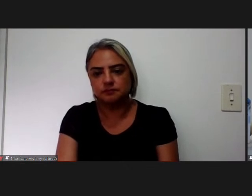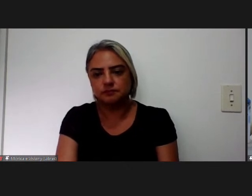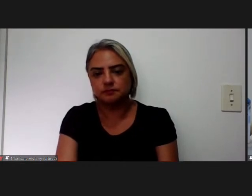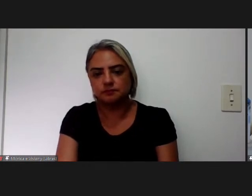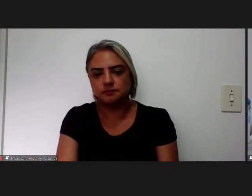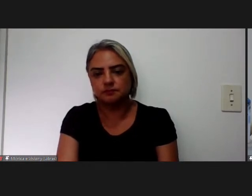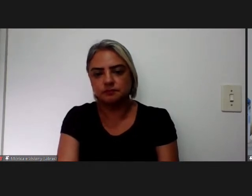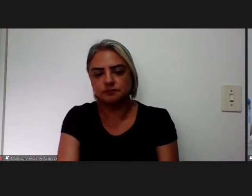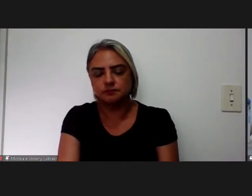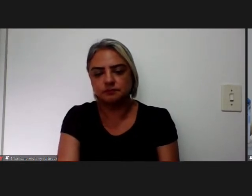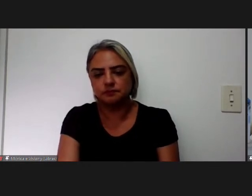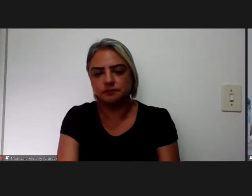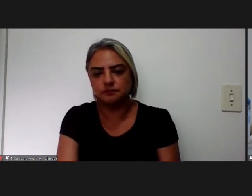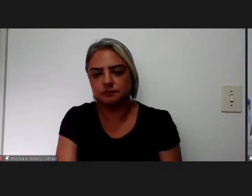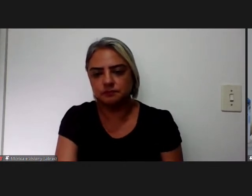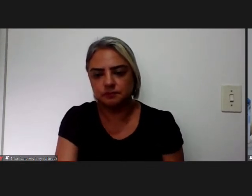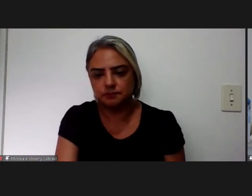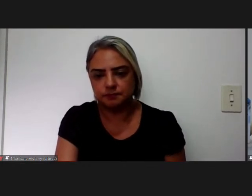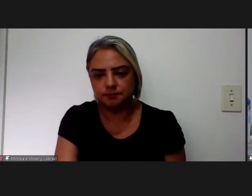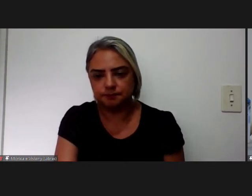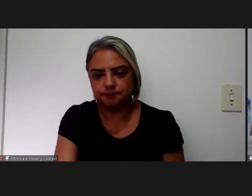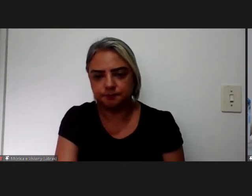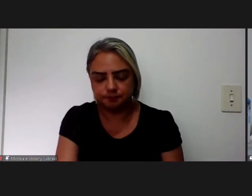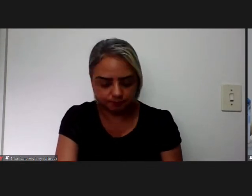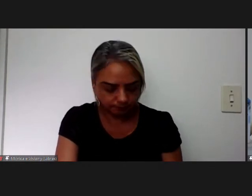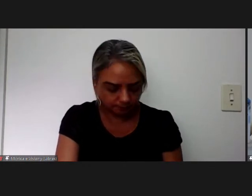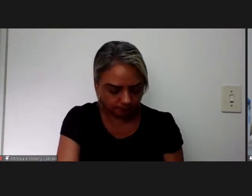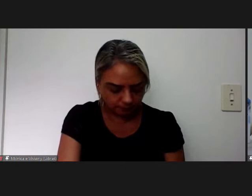Ainda não. No.